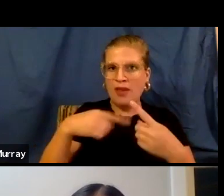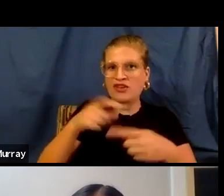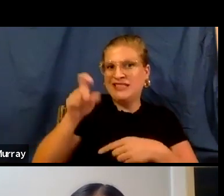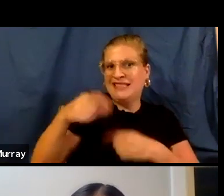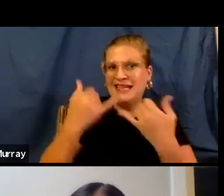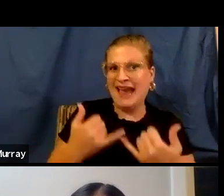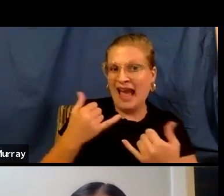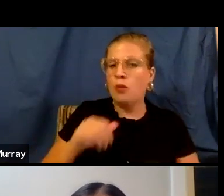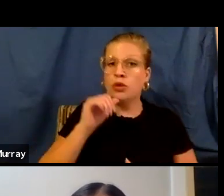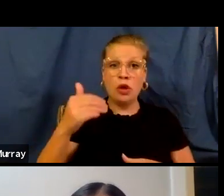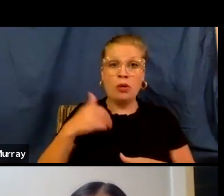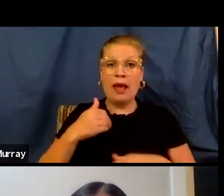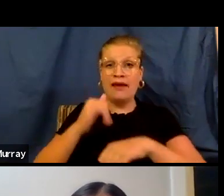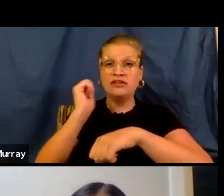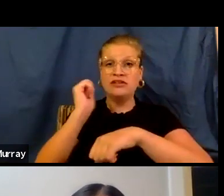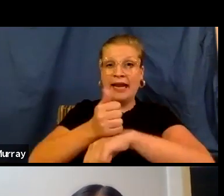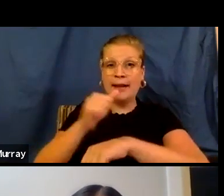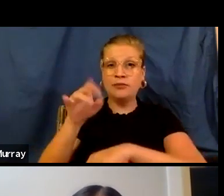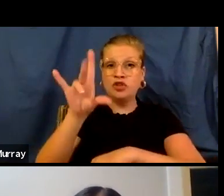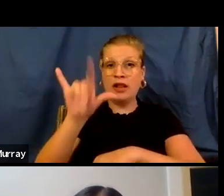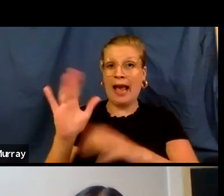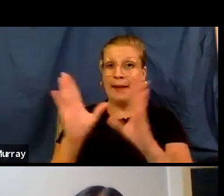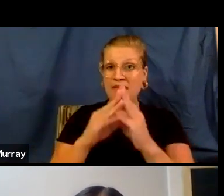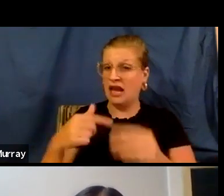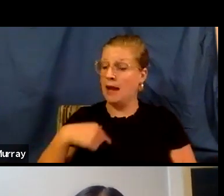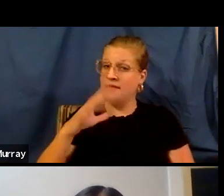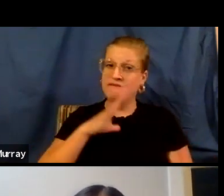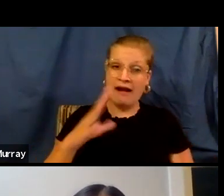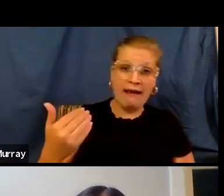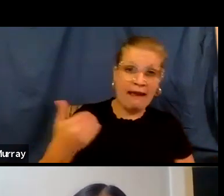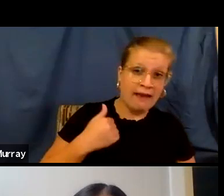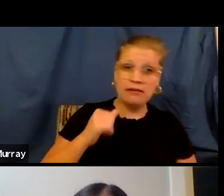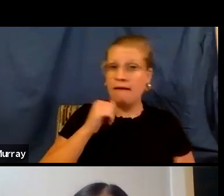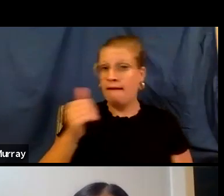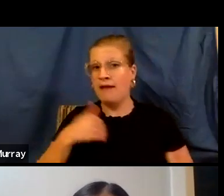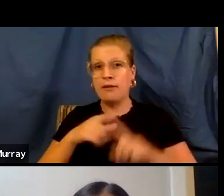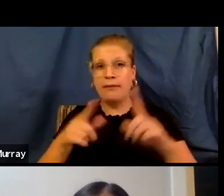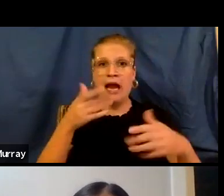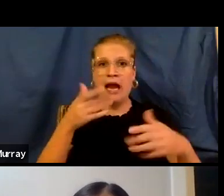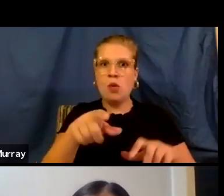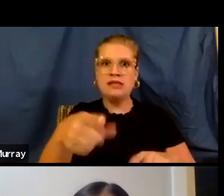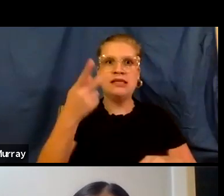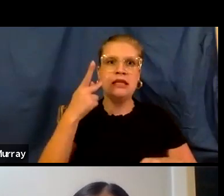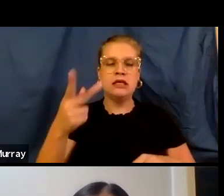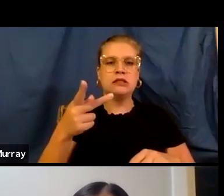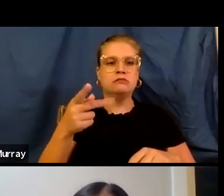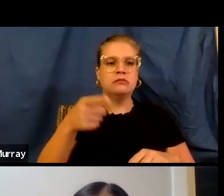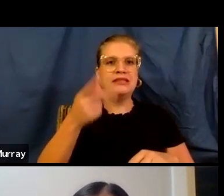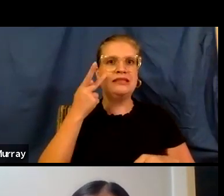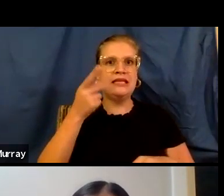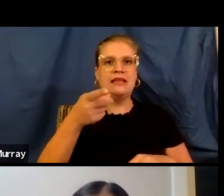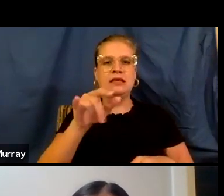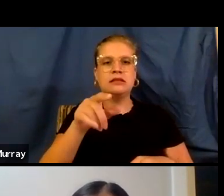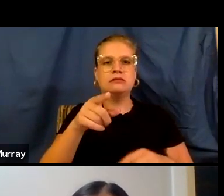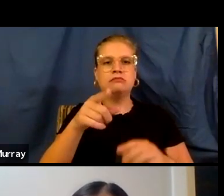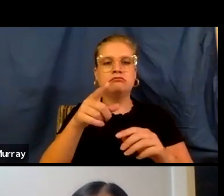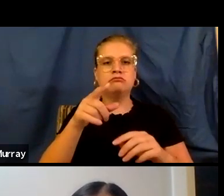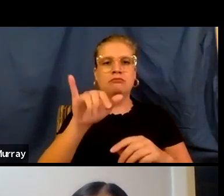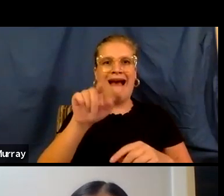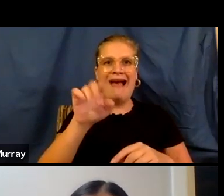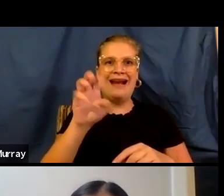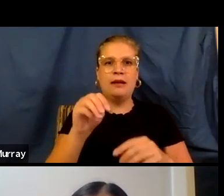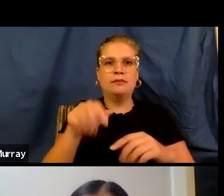July meeting set, although I'm fine either way. I just do not want to see this tabled, especially when I see a grant presented